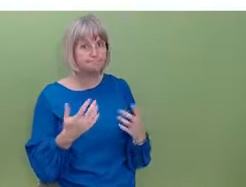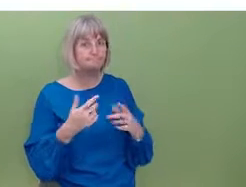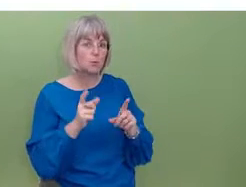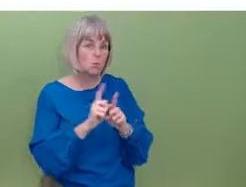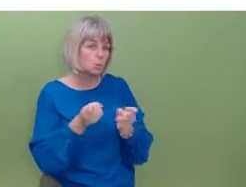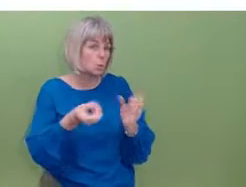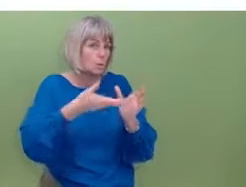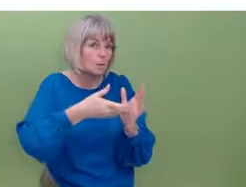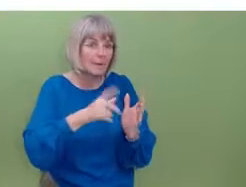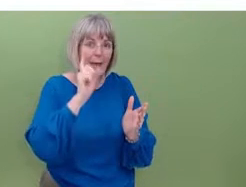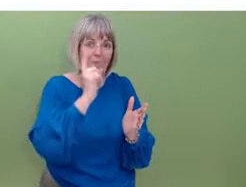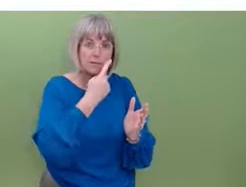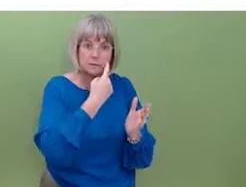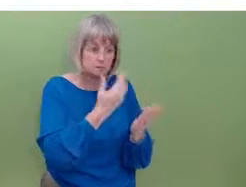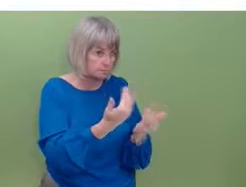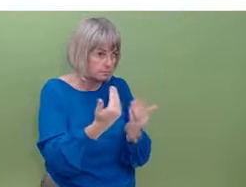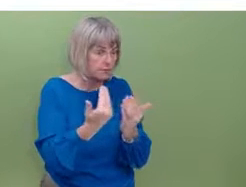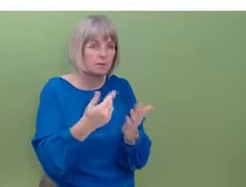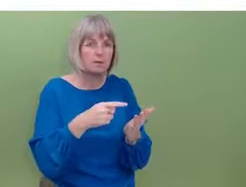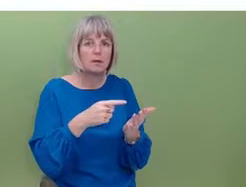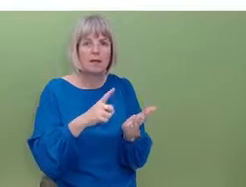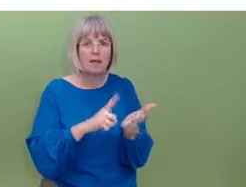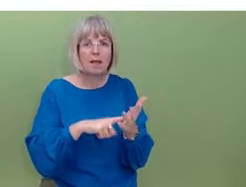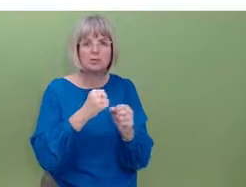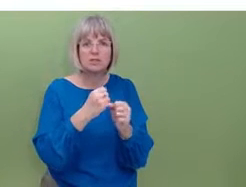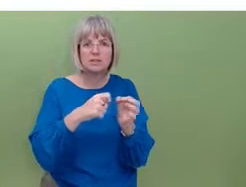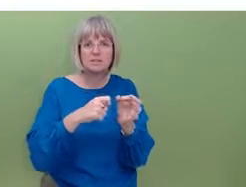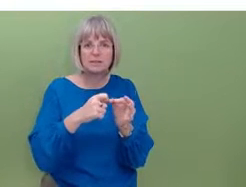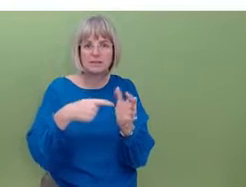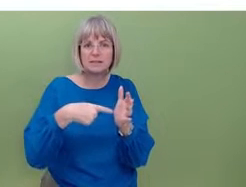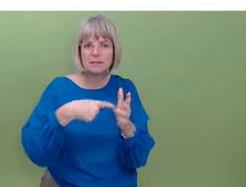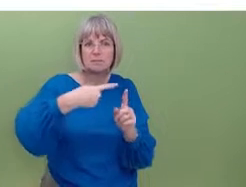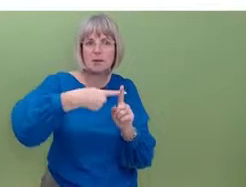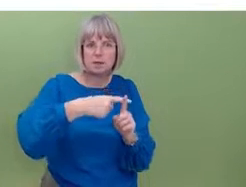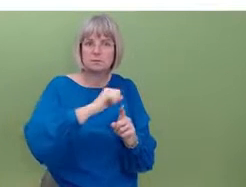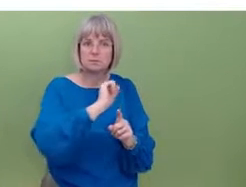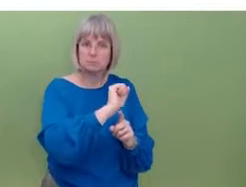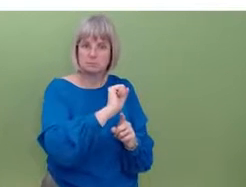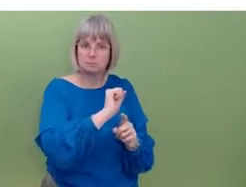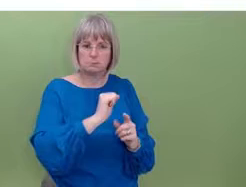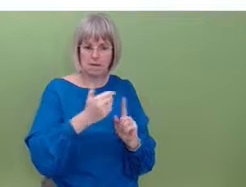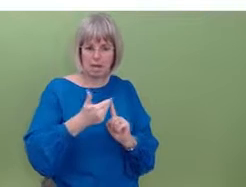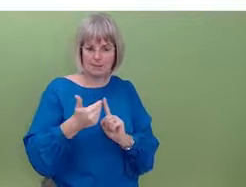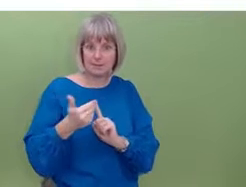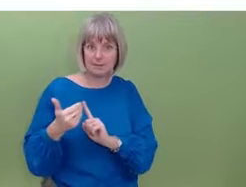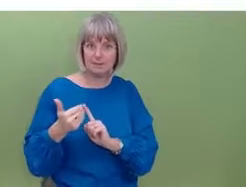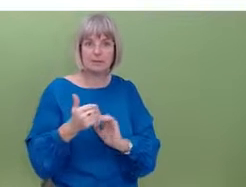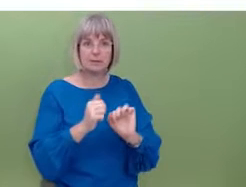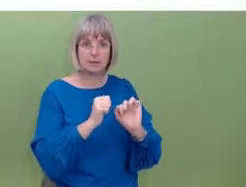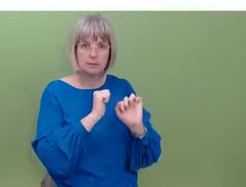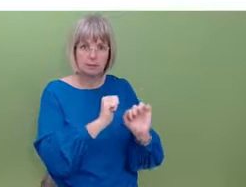with lesbian, gay, bisexual, or transgender identities